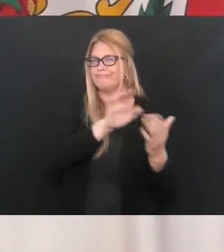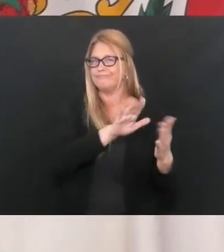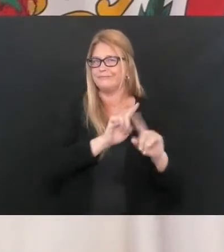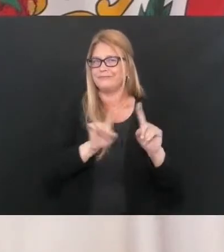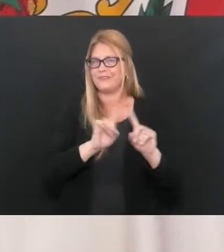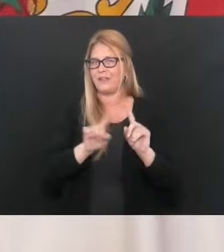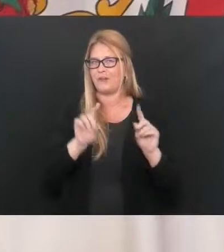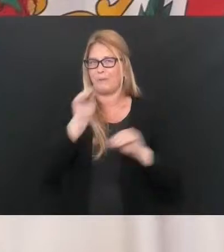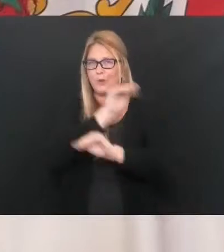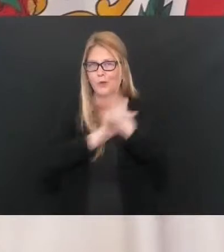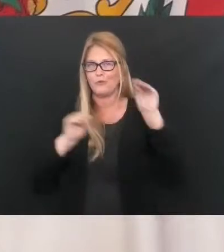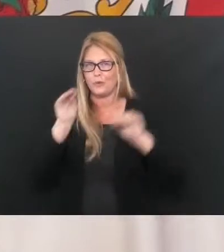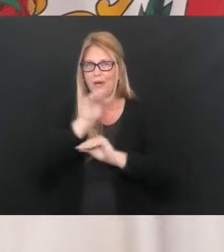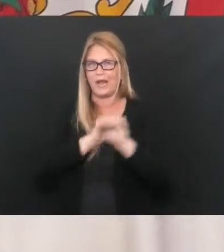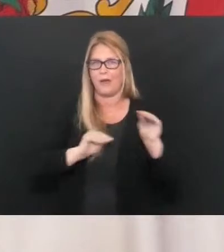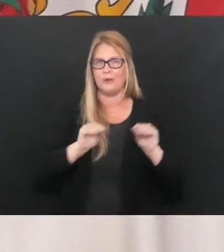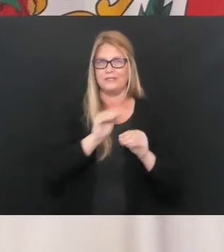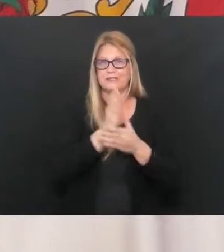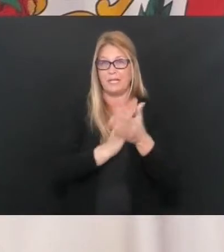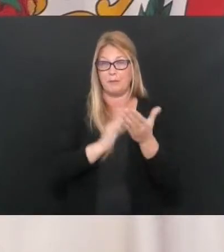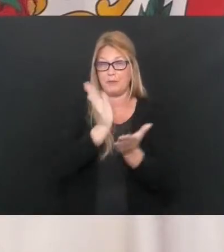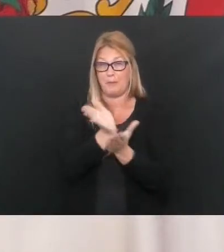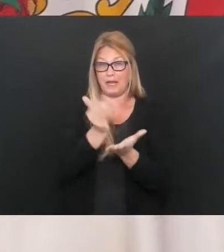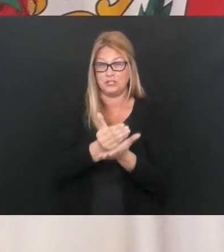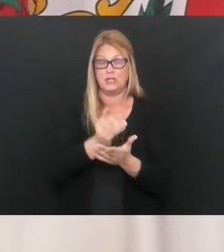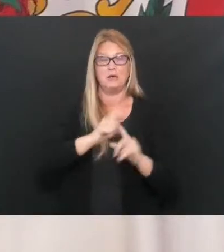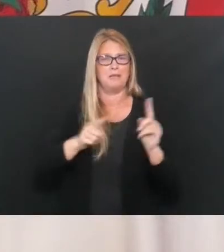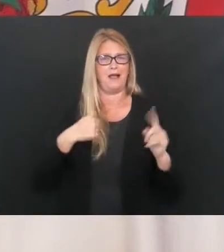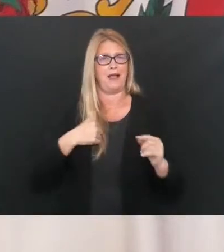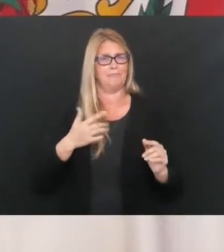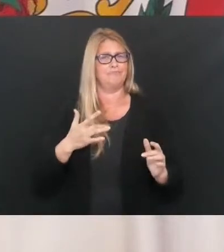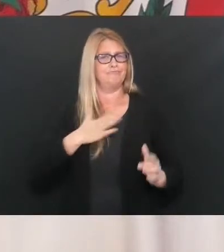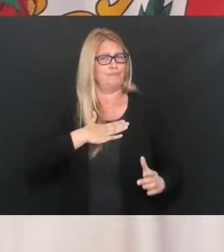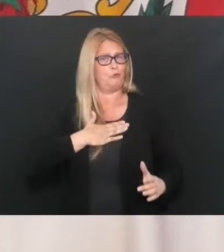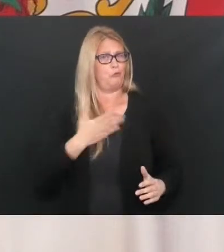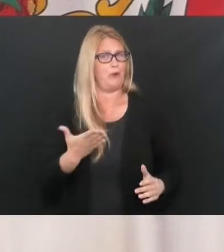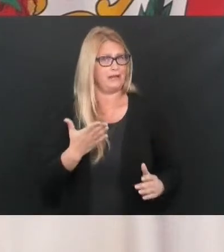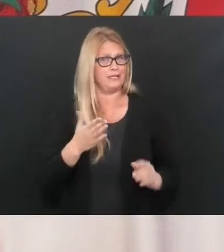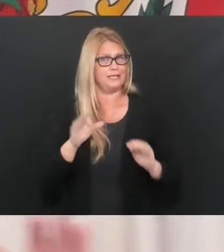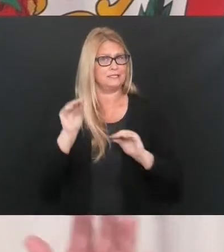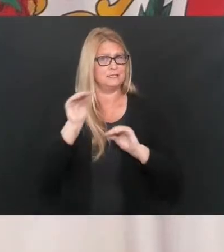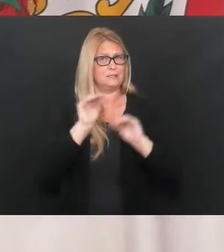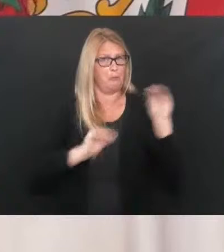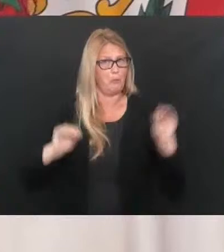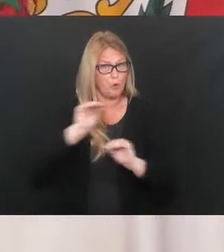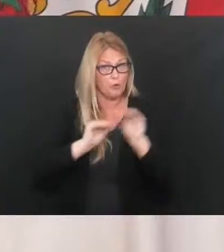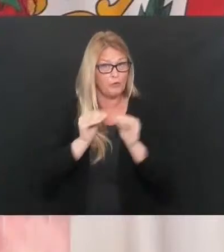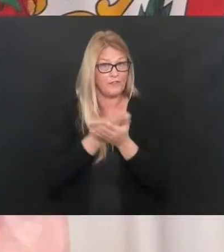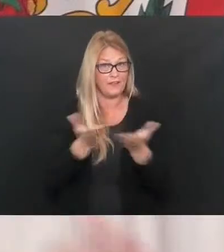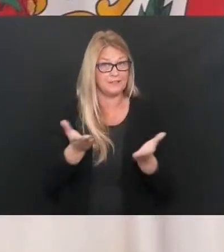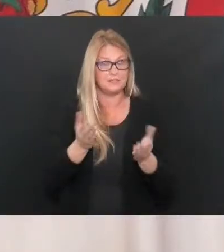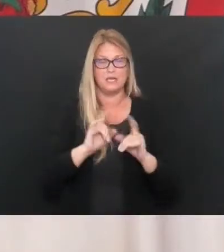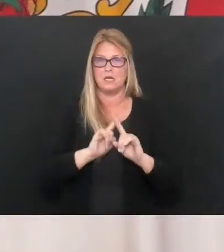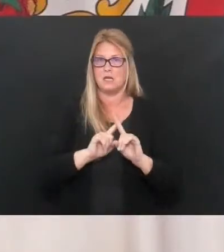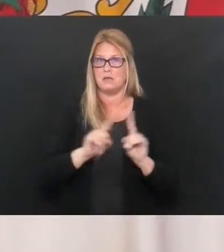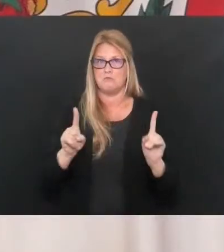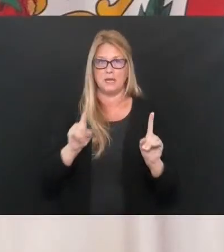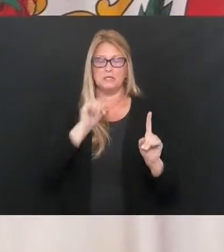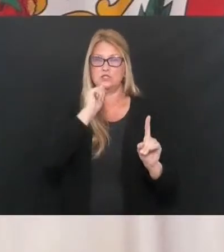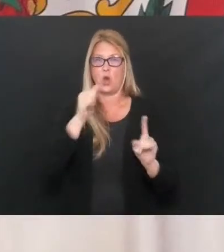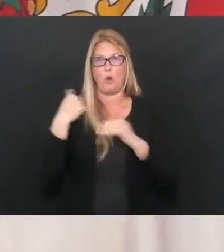here you can move around and everything. I'm perfectly willing to move the parts. The only things are just this. Don't put a